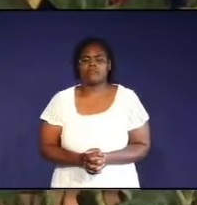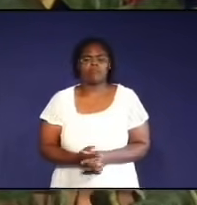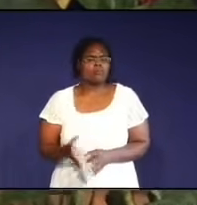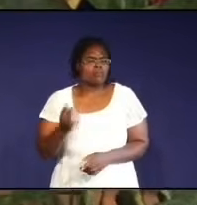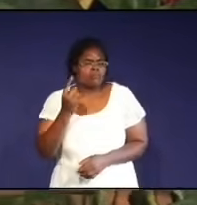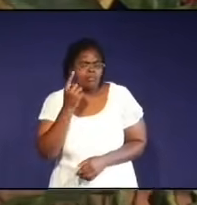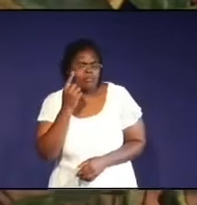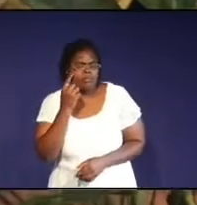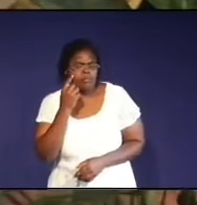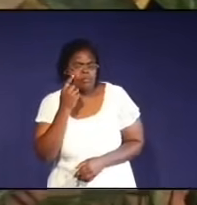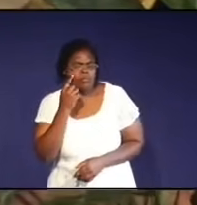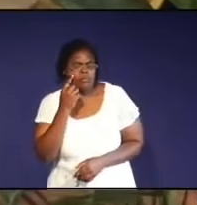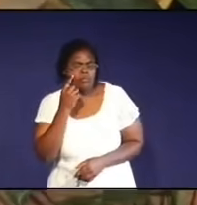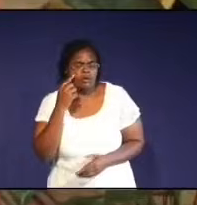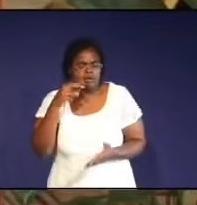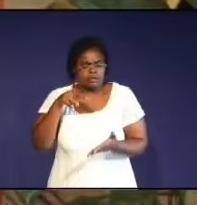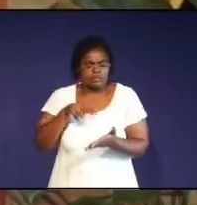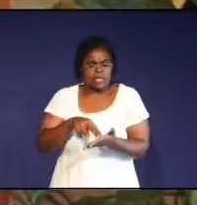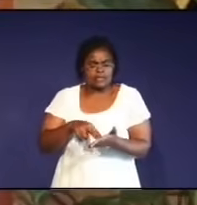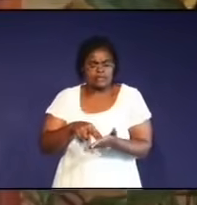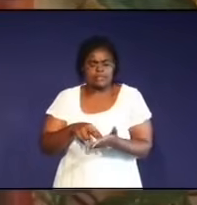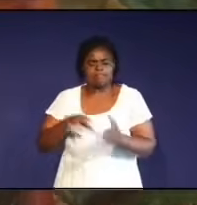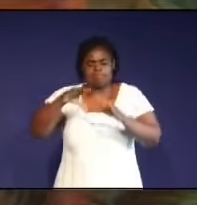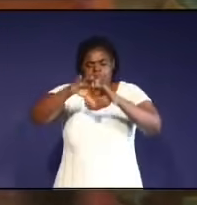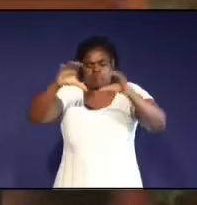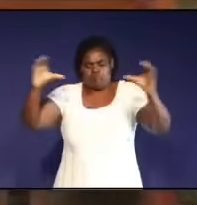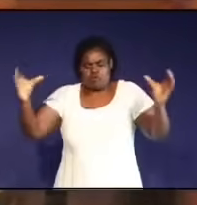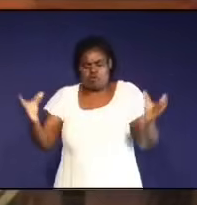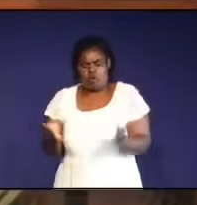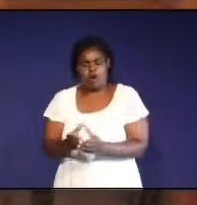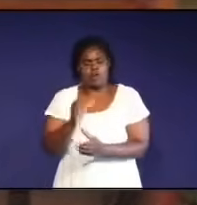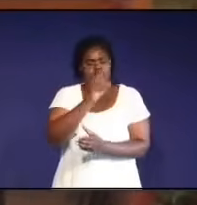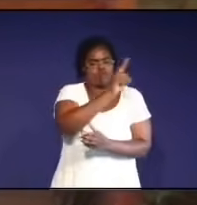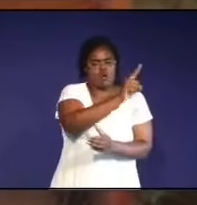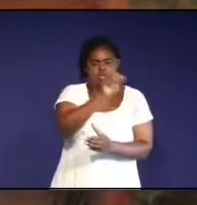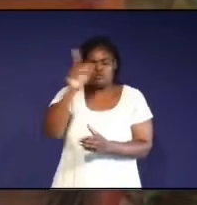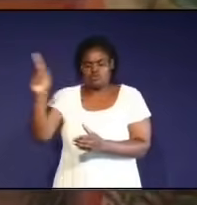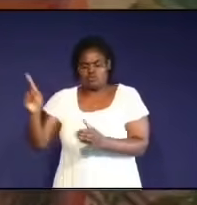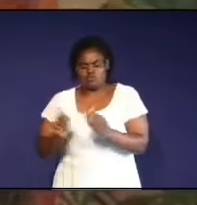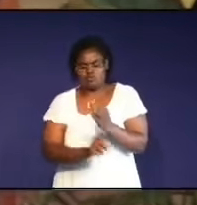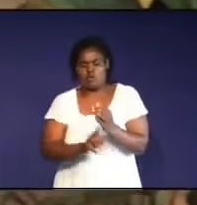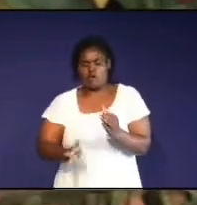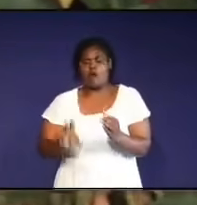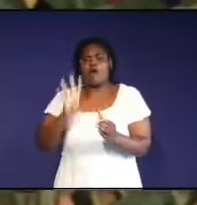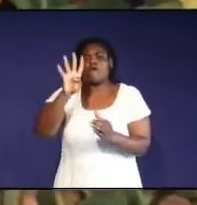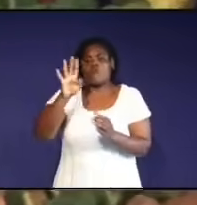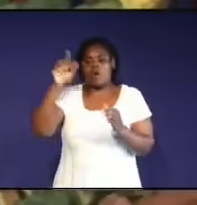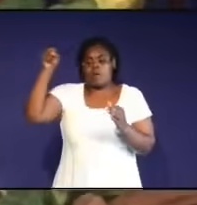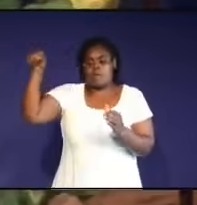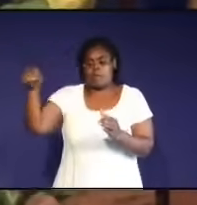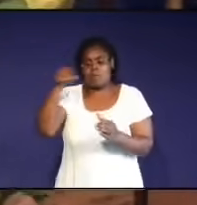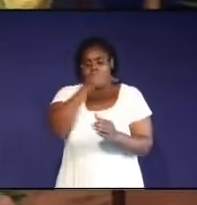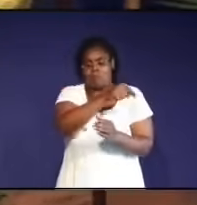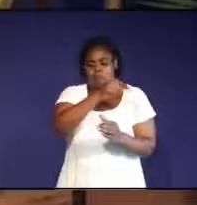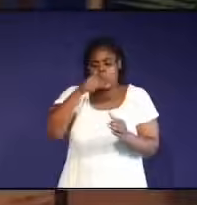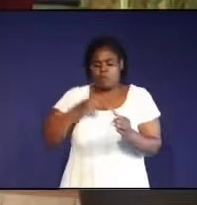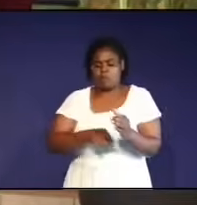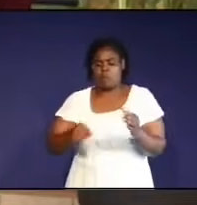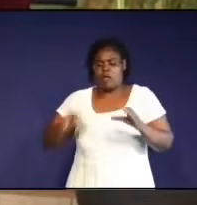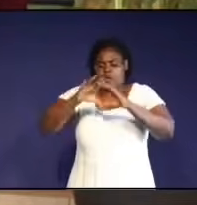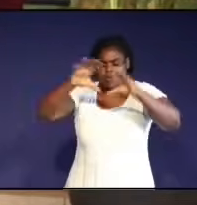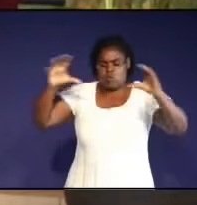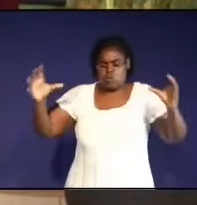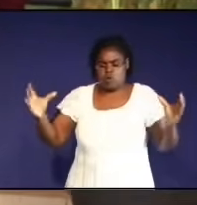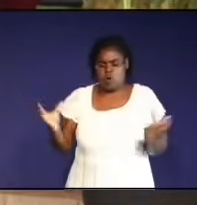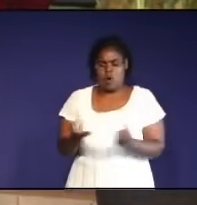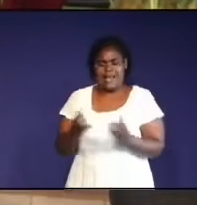standing at the four corners. Now you got to understand that the scientific understanding of the prophet